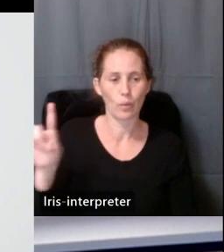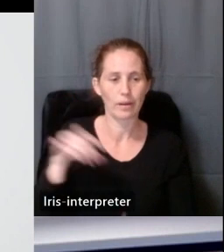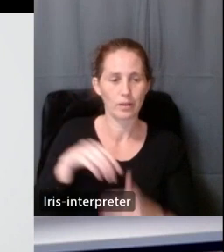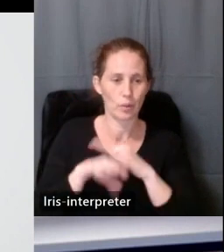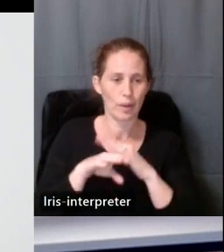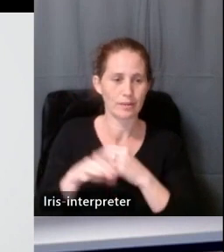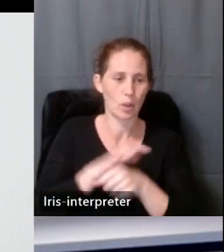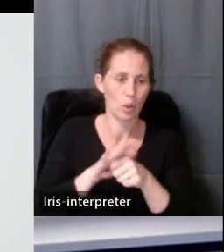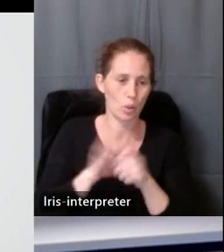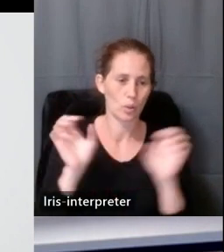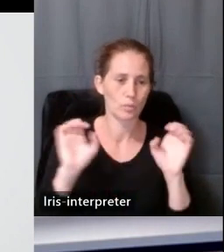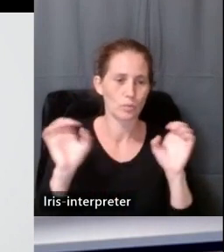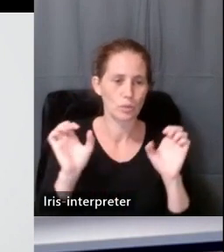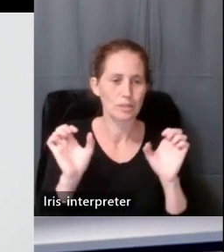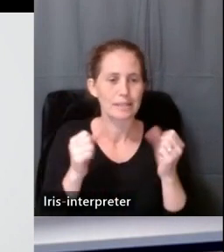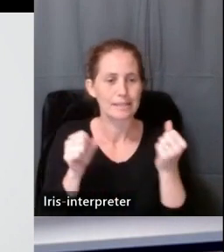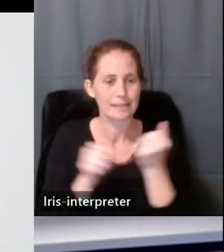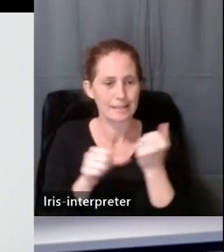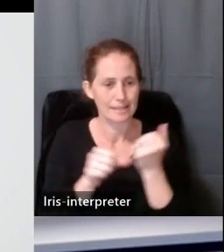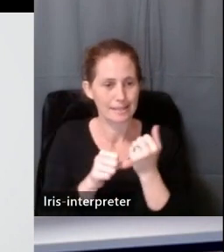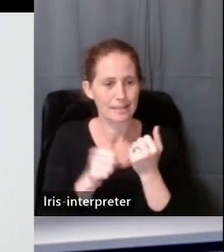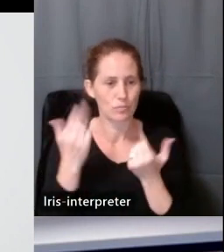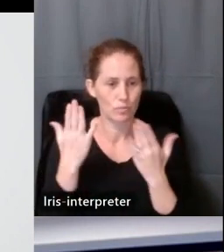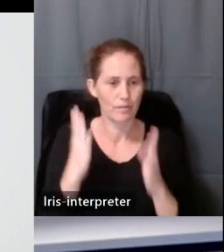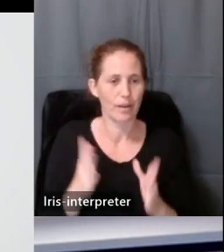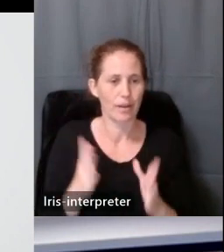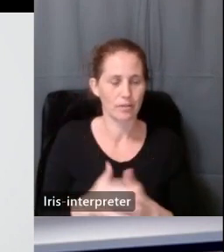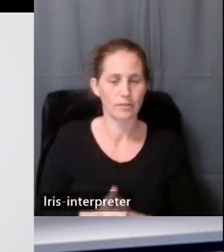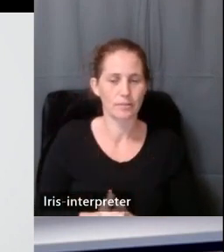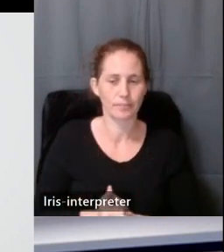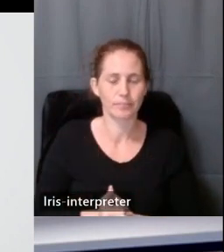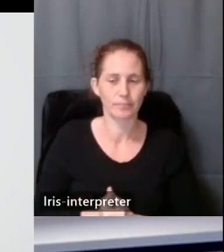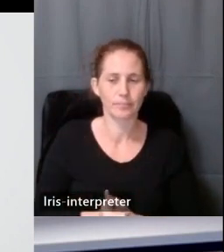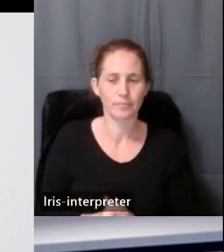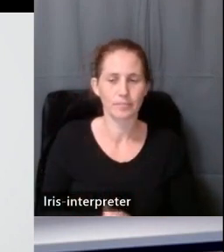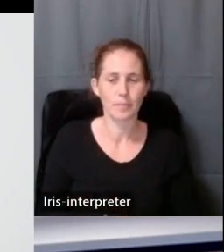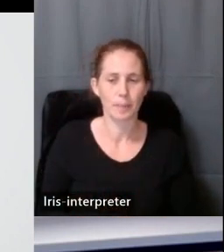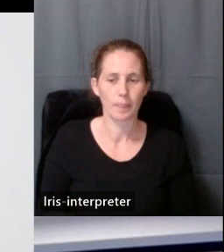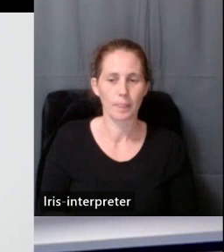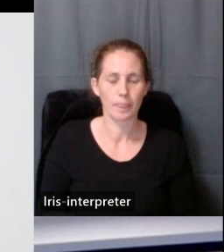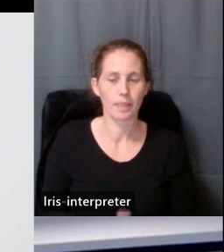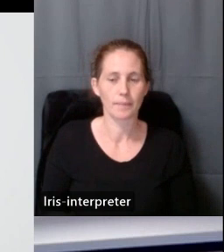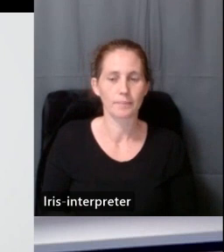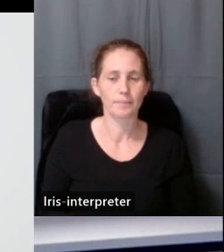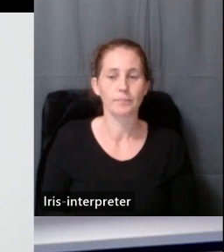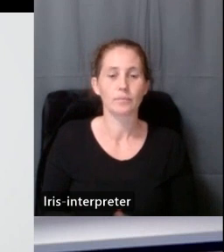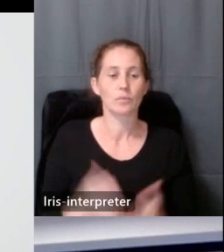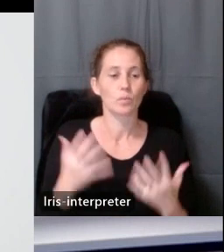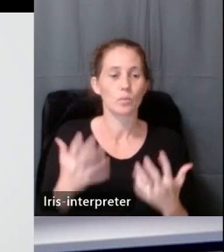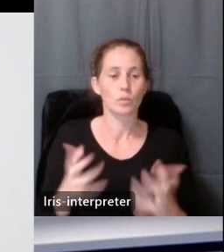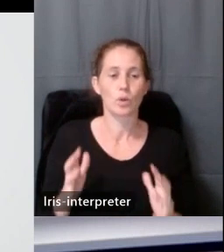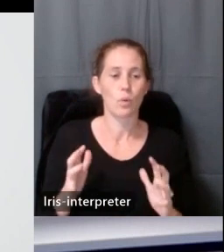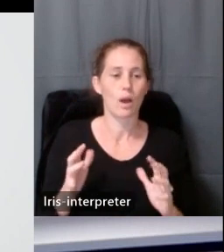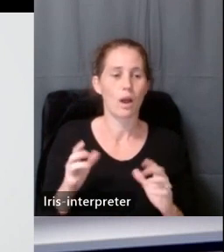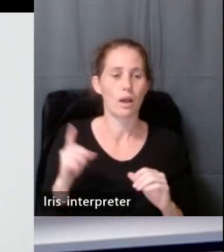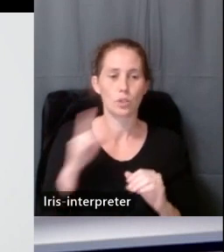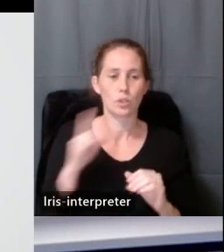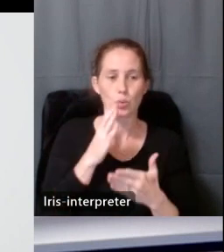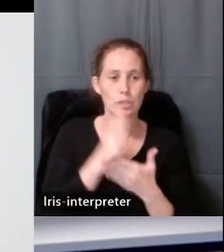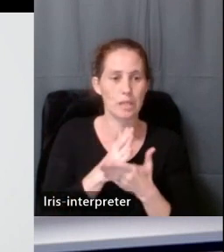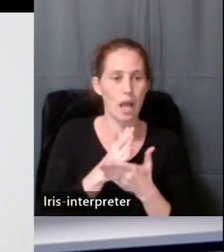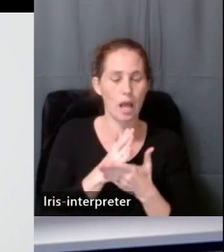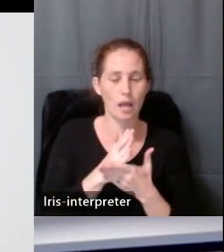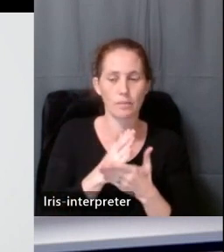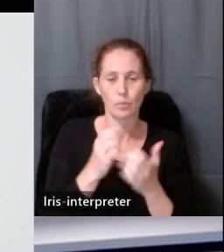local emergency assistance providers. And so we certainly don't want to stop